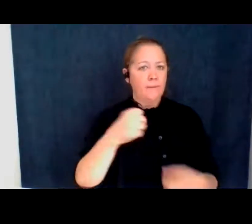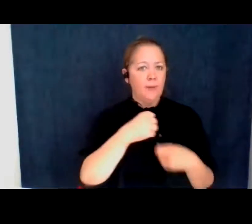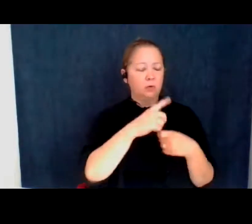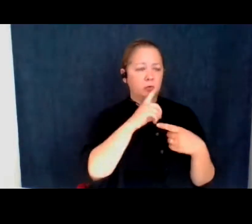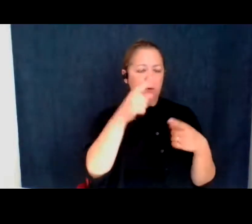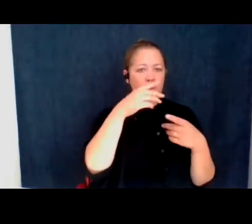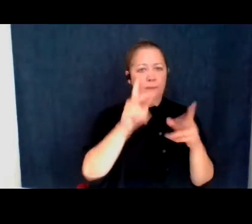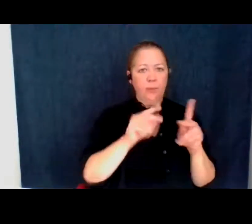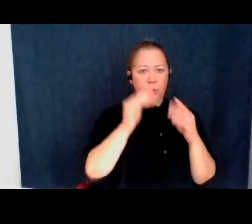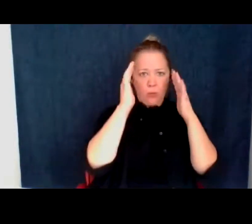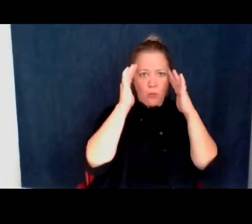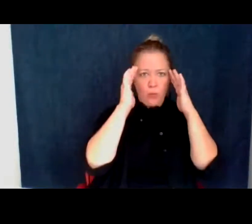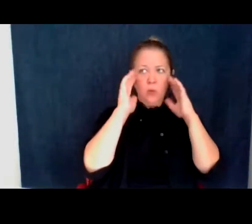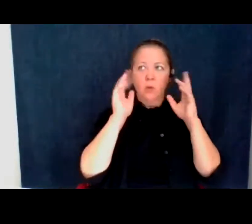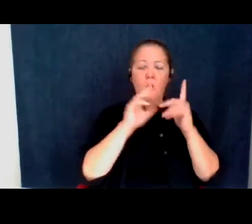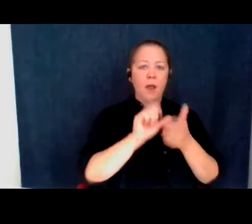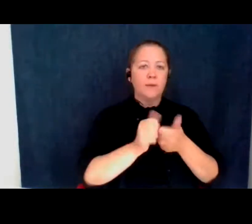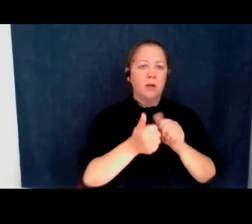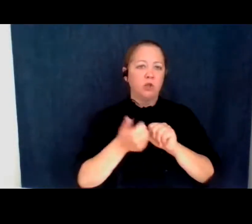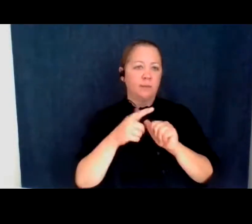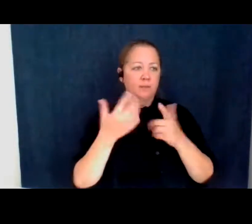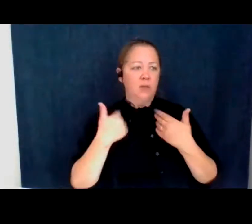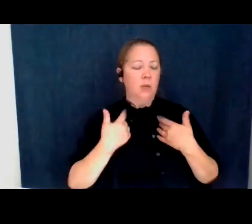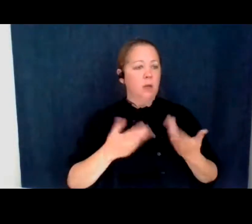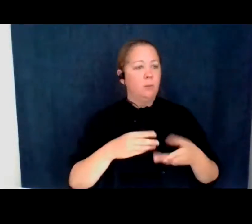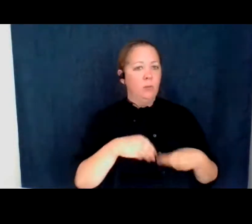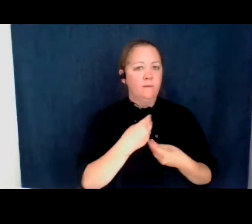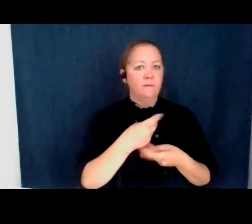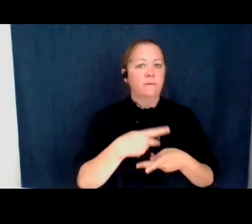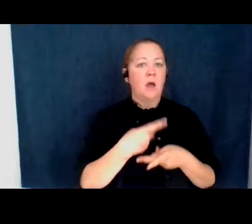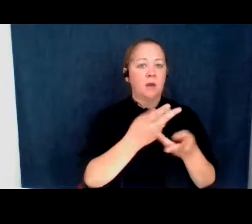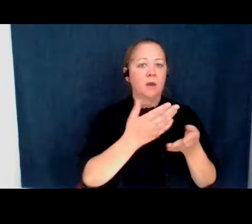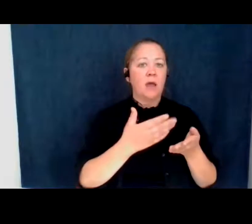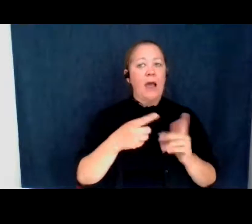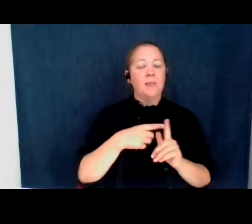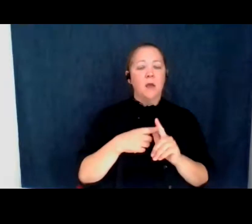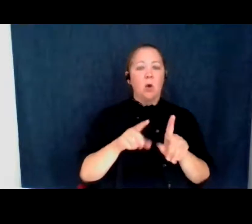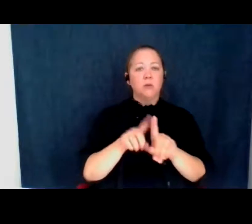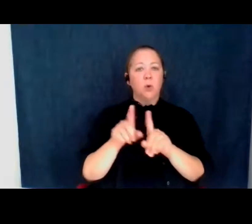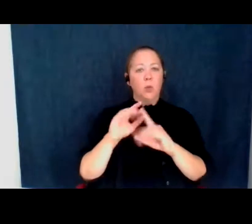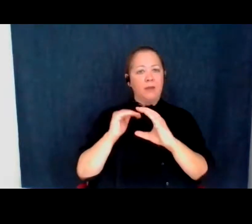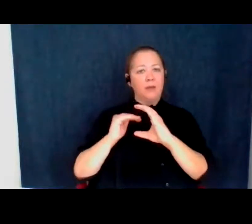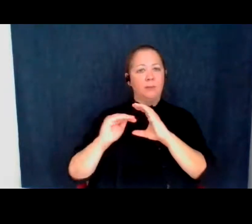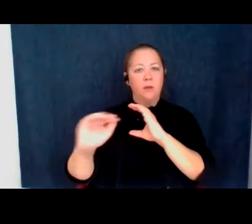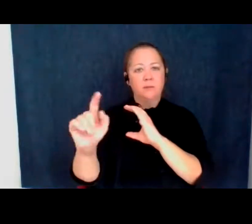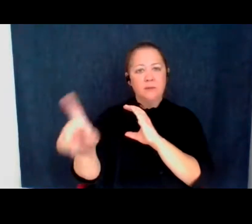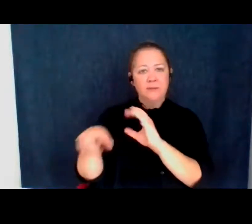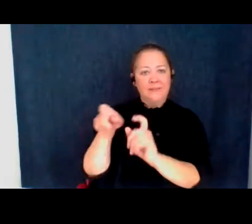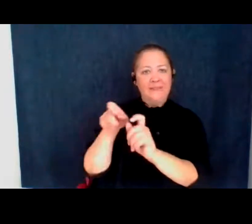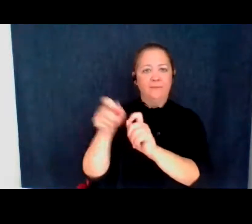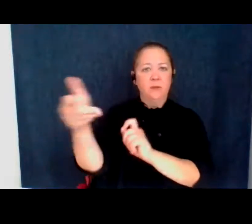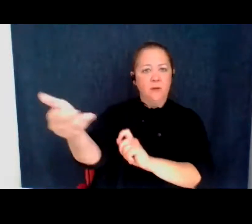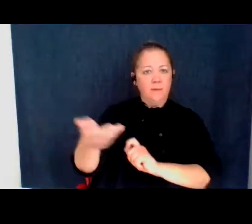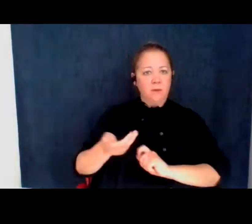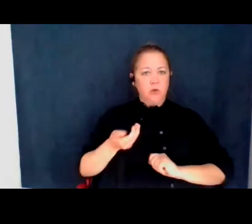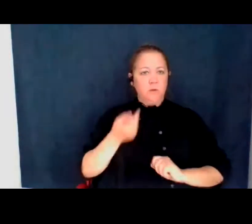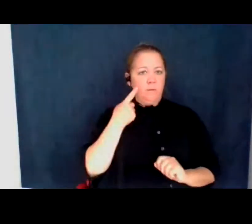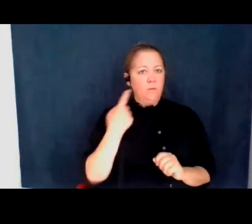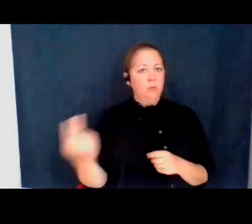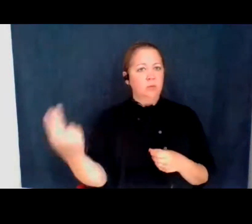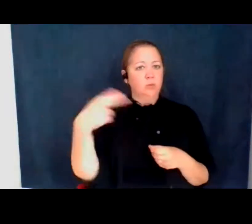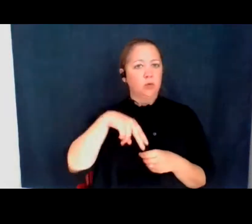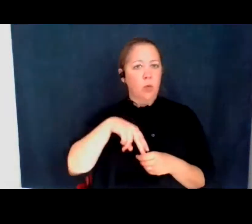also sent targeted emails and messages to our alumni with disabilities with specific invitations to join in. And